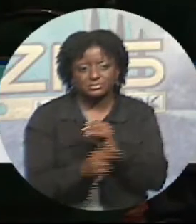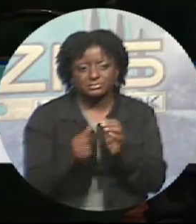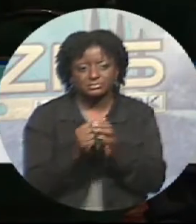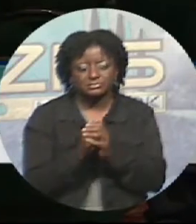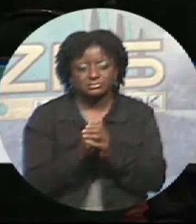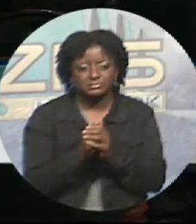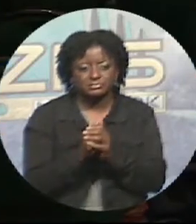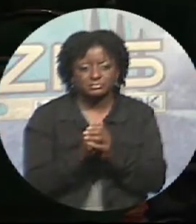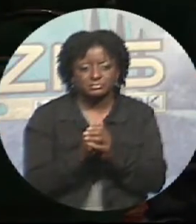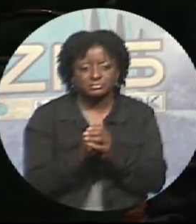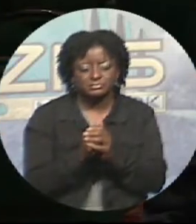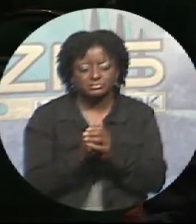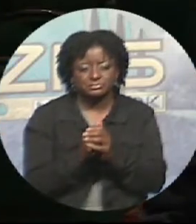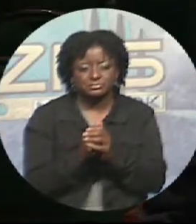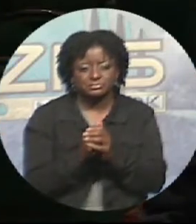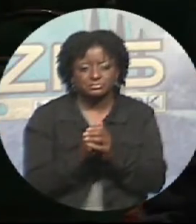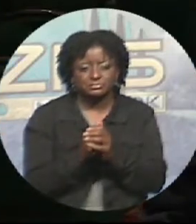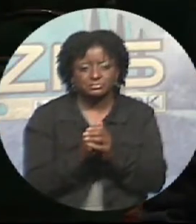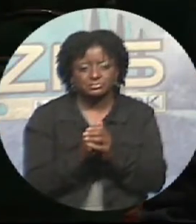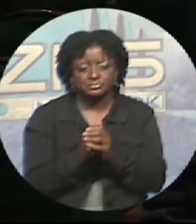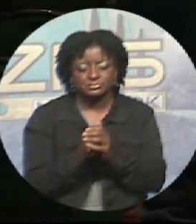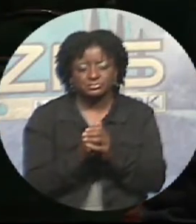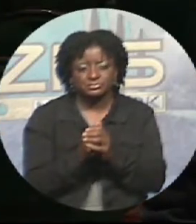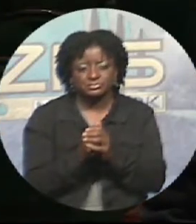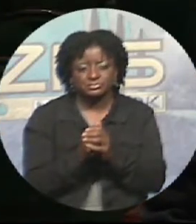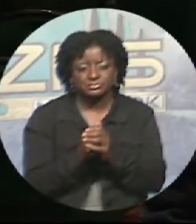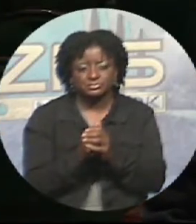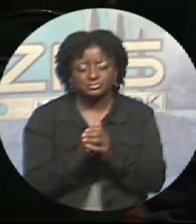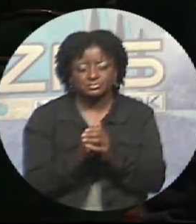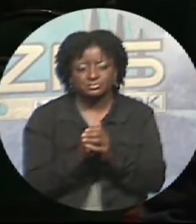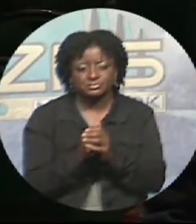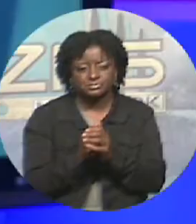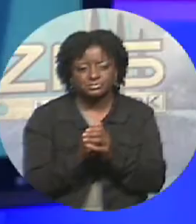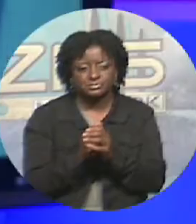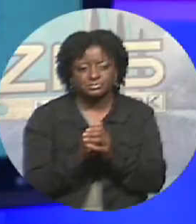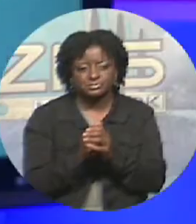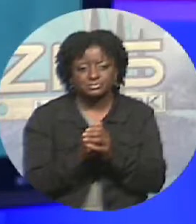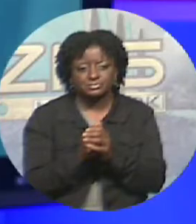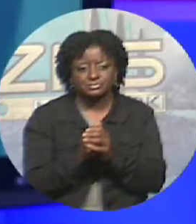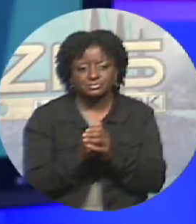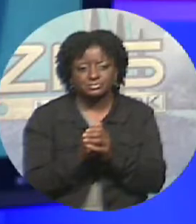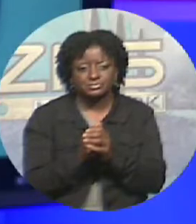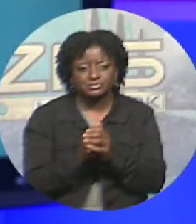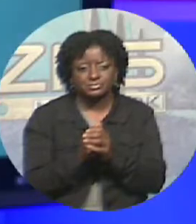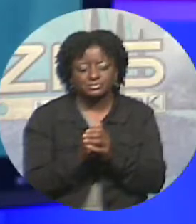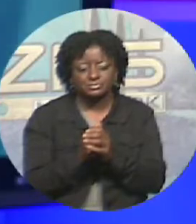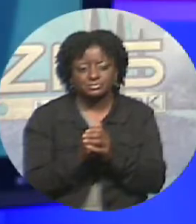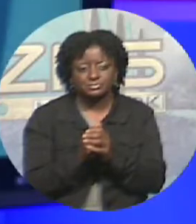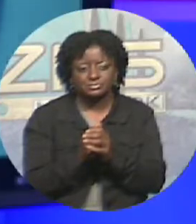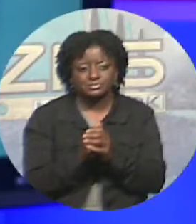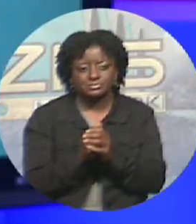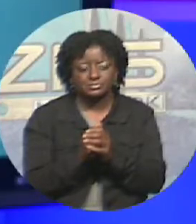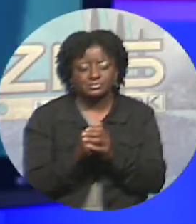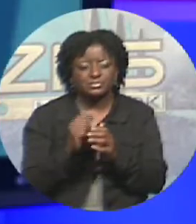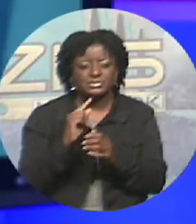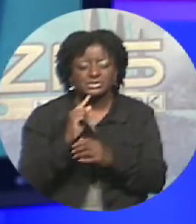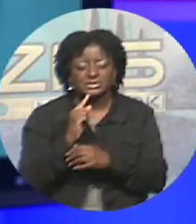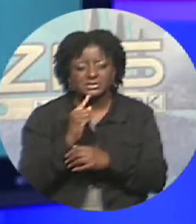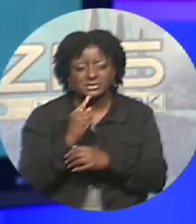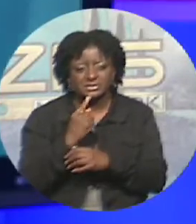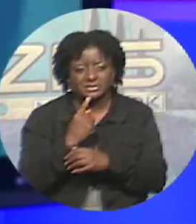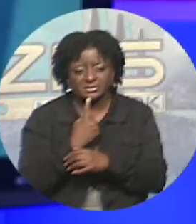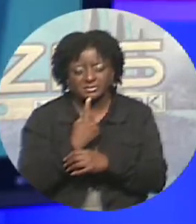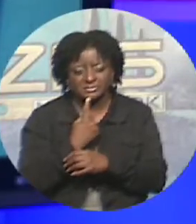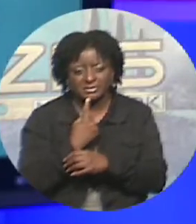it to our peril. Clint Watson, ZNS Network News. severely deficient and highly vulnerable to